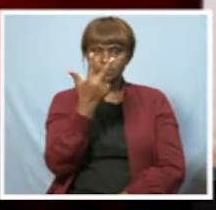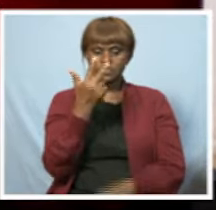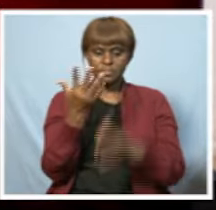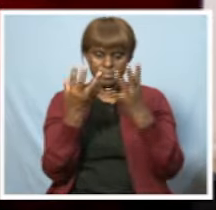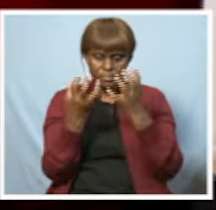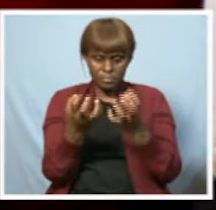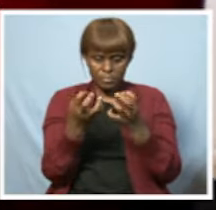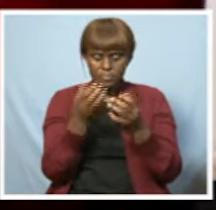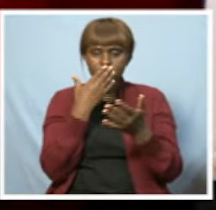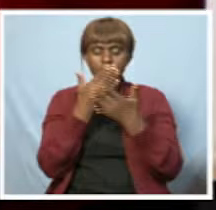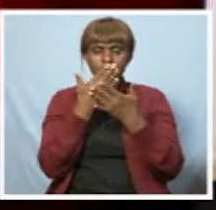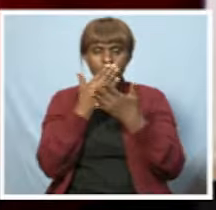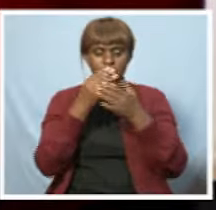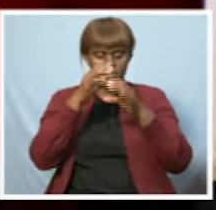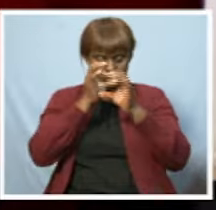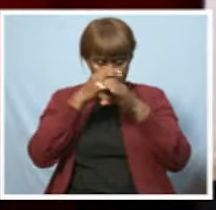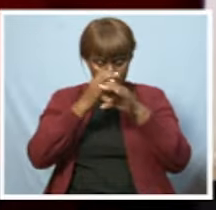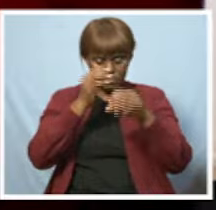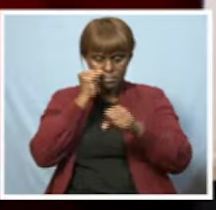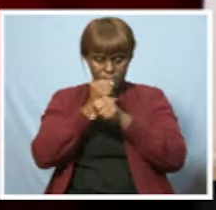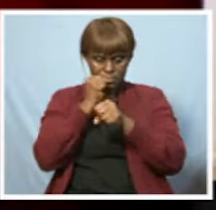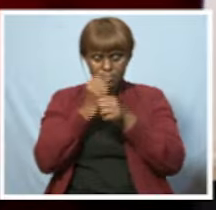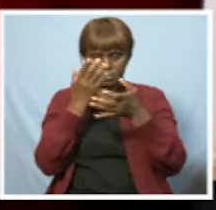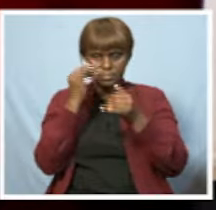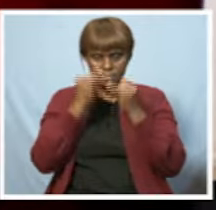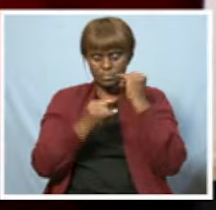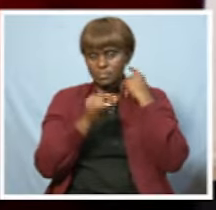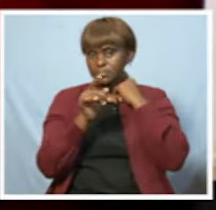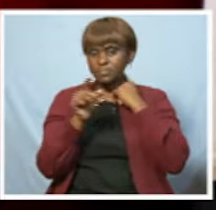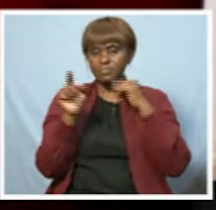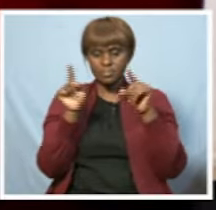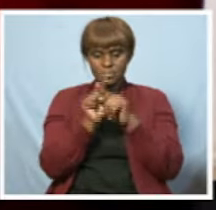proper surveys were done, and the contractor